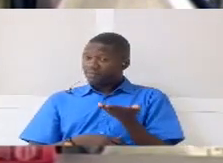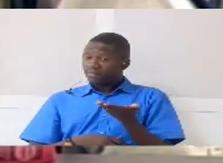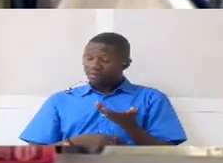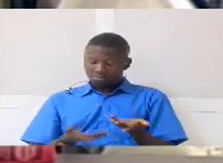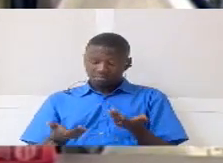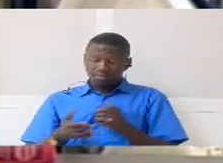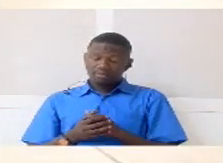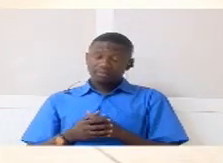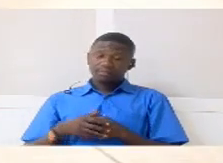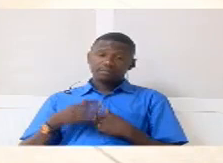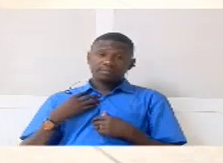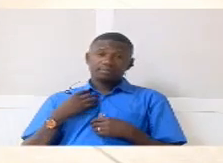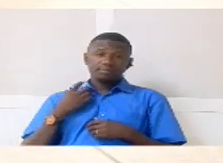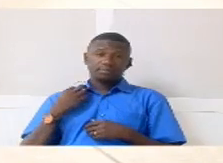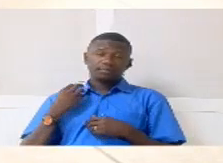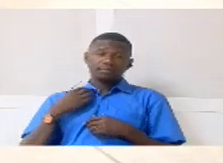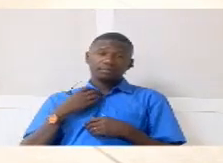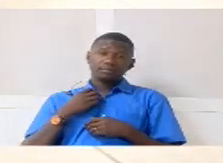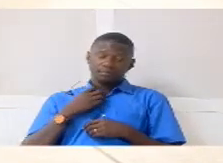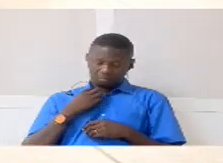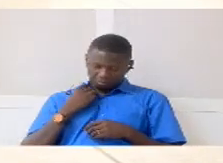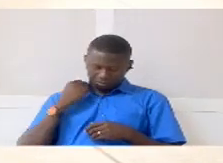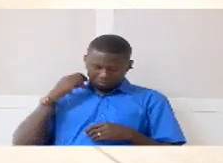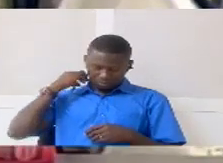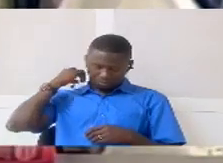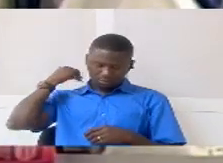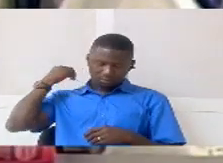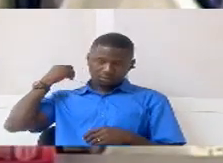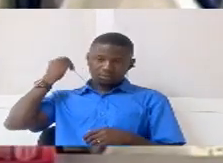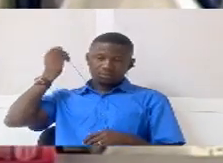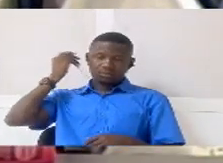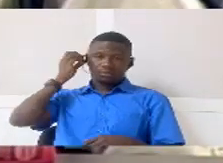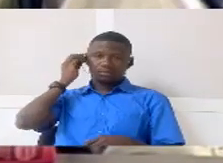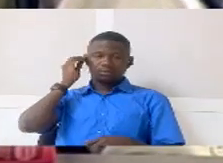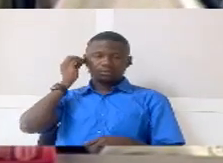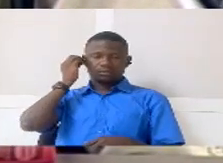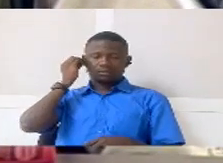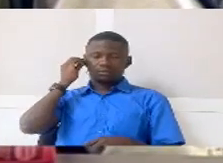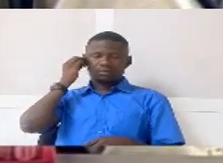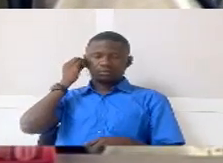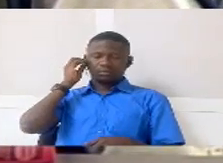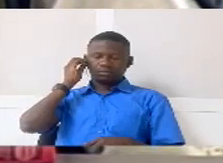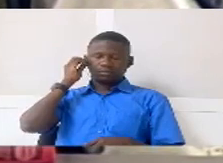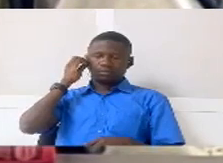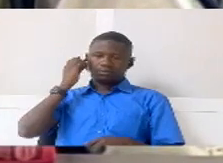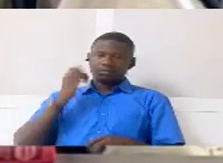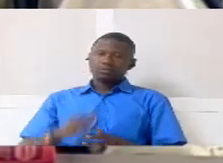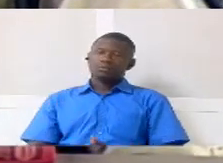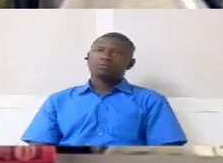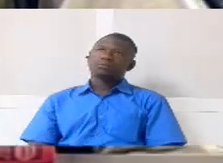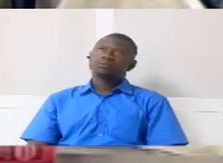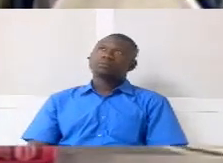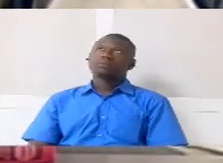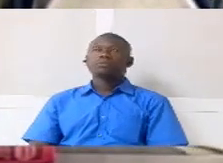sartola ye tamandi wolen yamabang, kabu 1994 kana 2017. Sartol don't be geto in a old timatale cargo